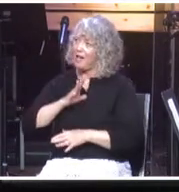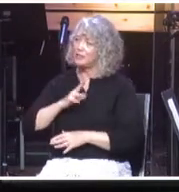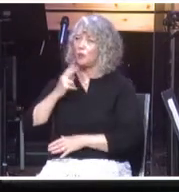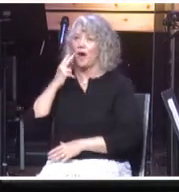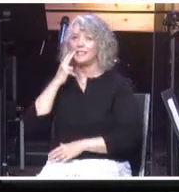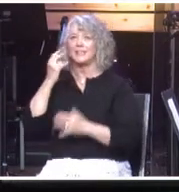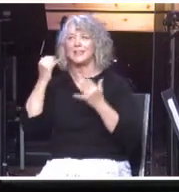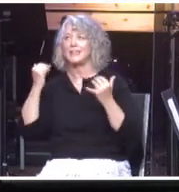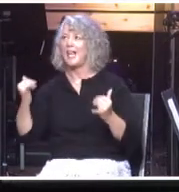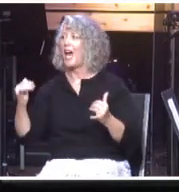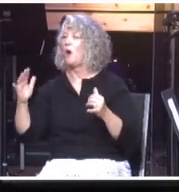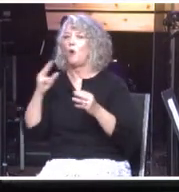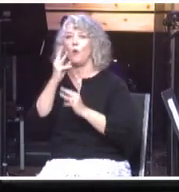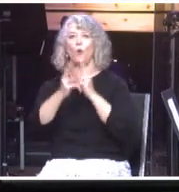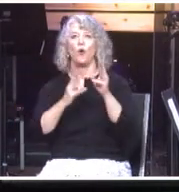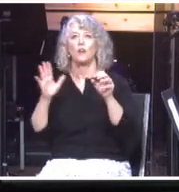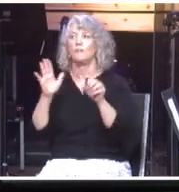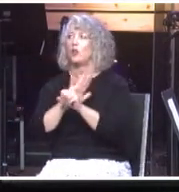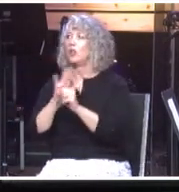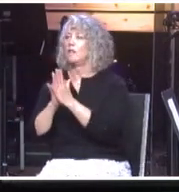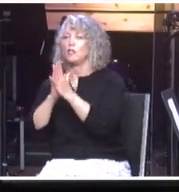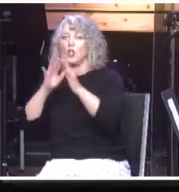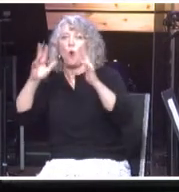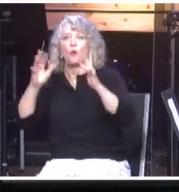glories and realities and brightness.